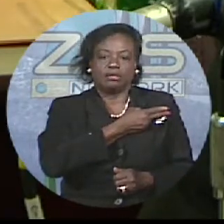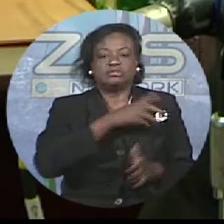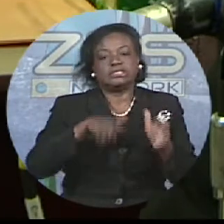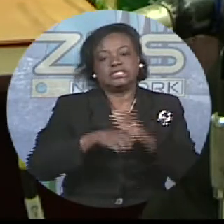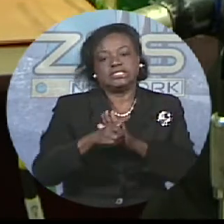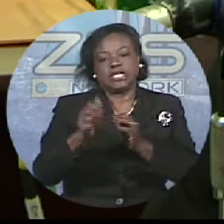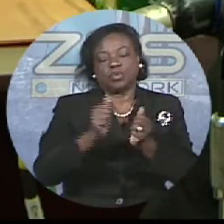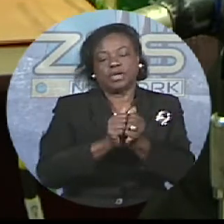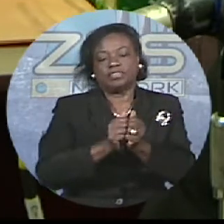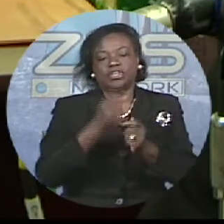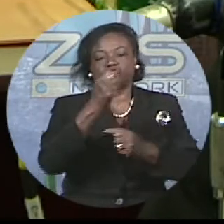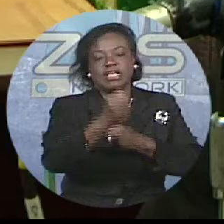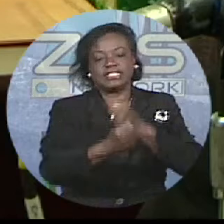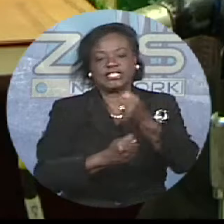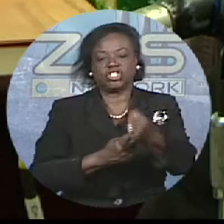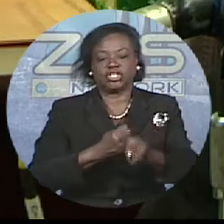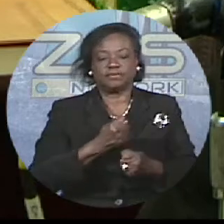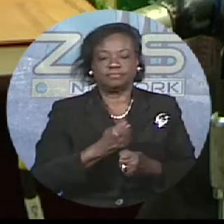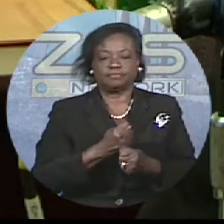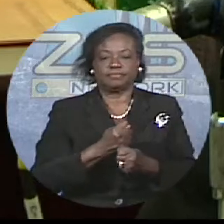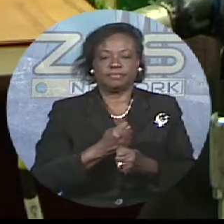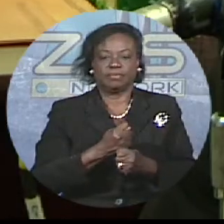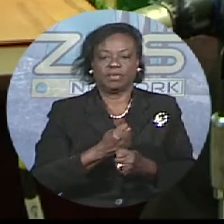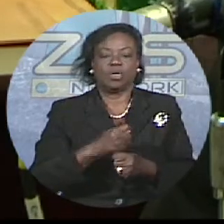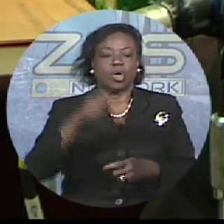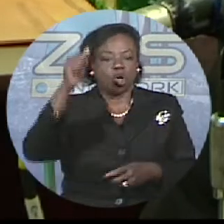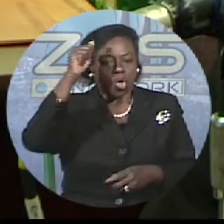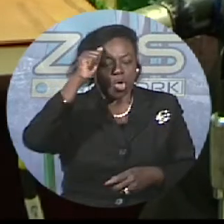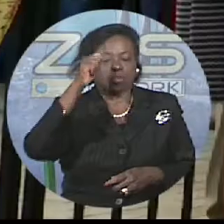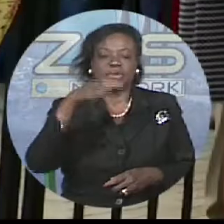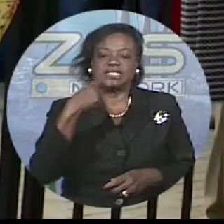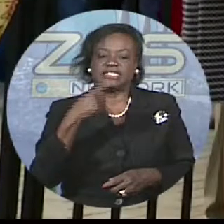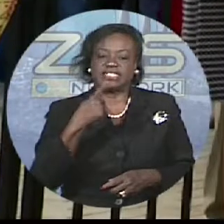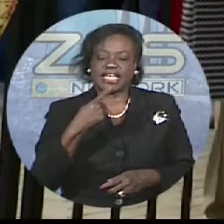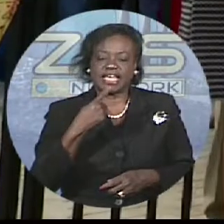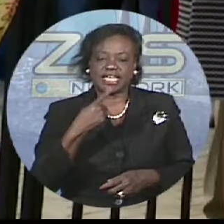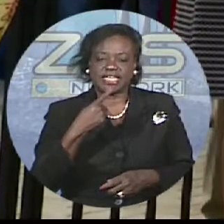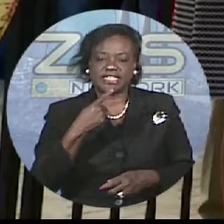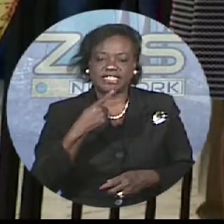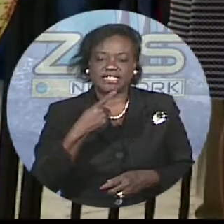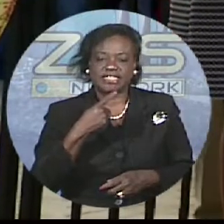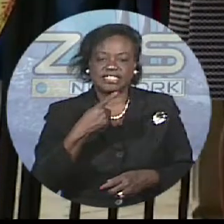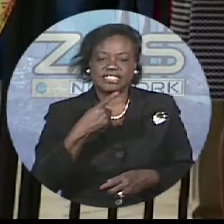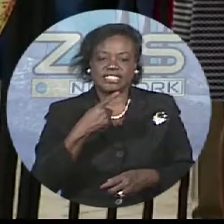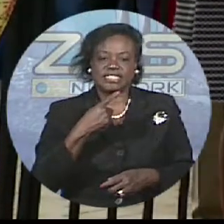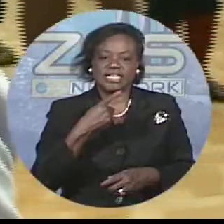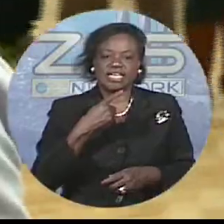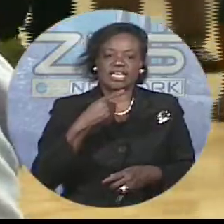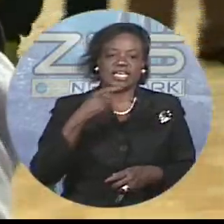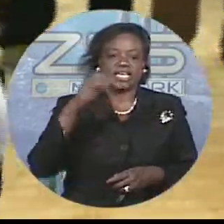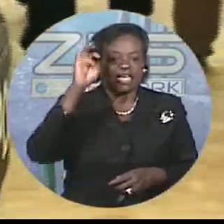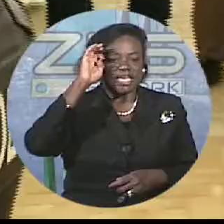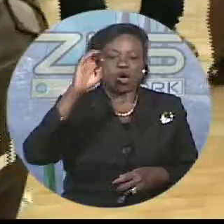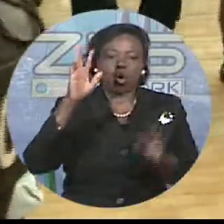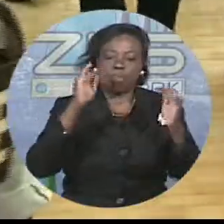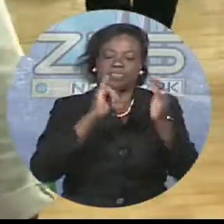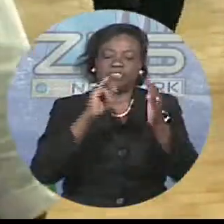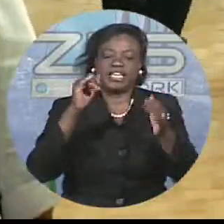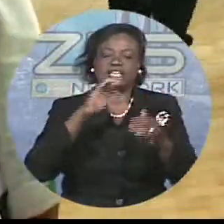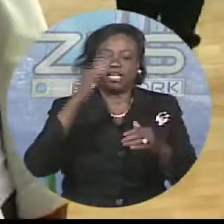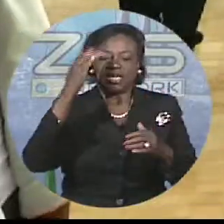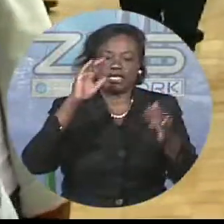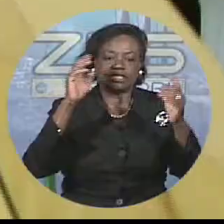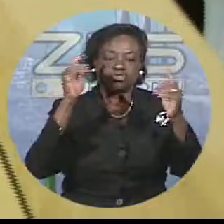transition. Moving forward, Aubrey says he's now tasked with ensuring that what took place on May 3rd is not repeated and